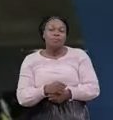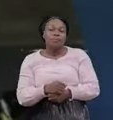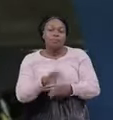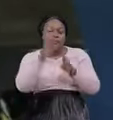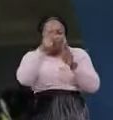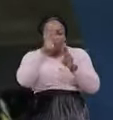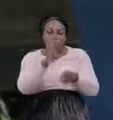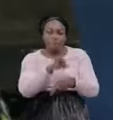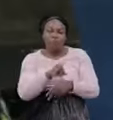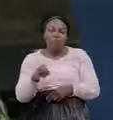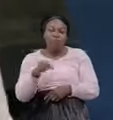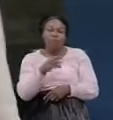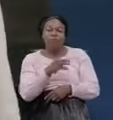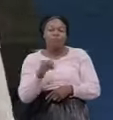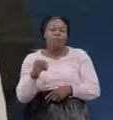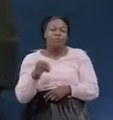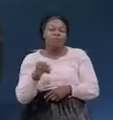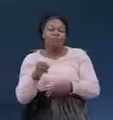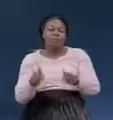promoting.